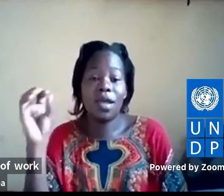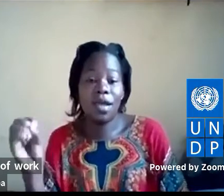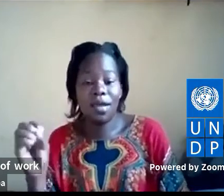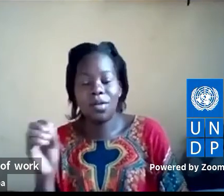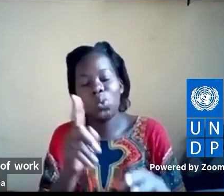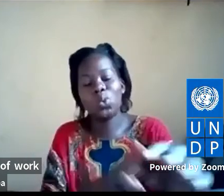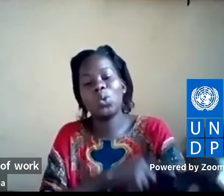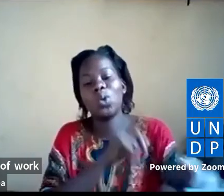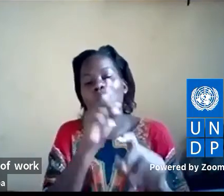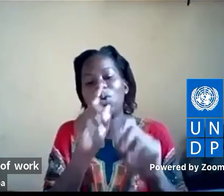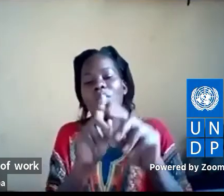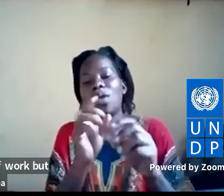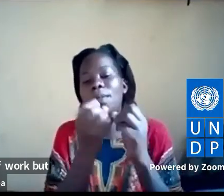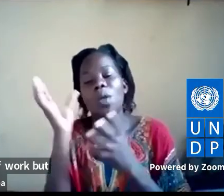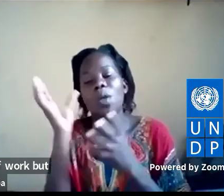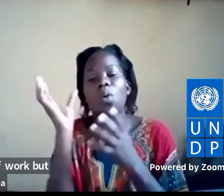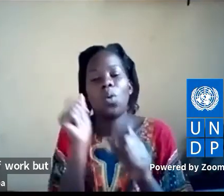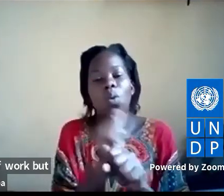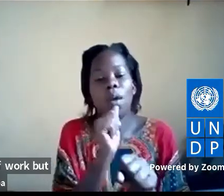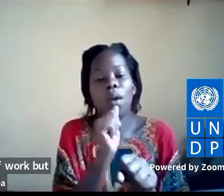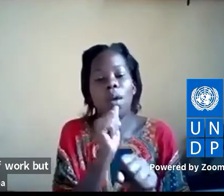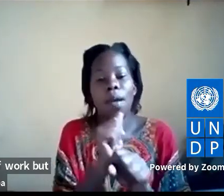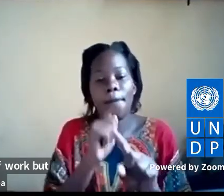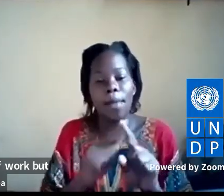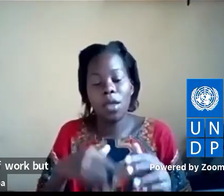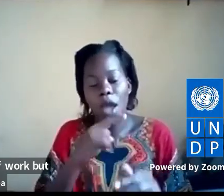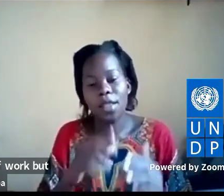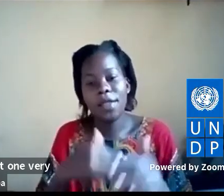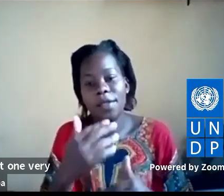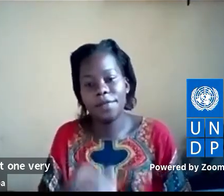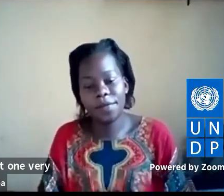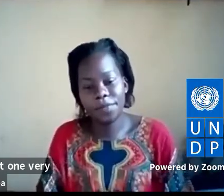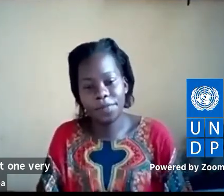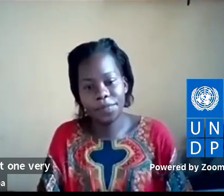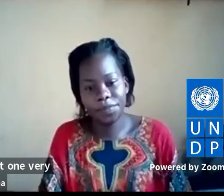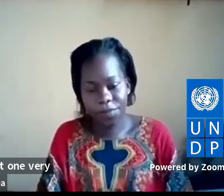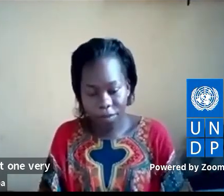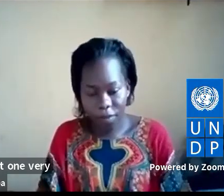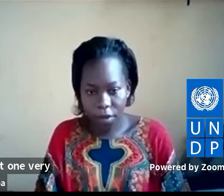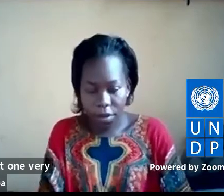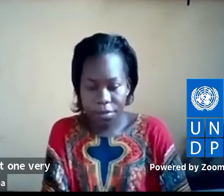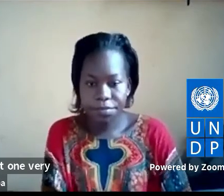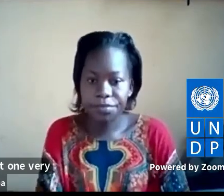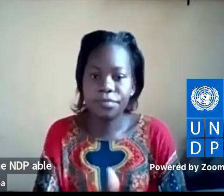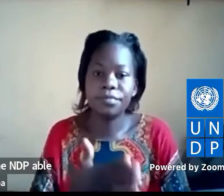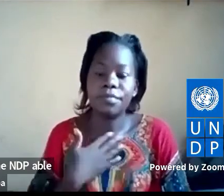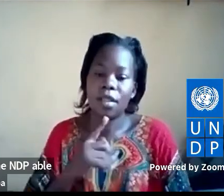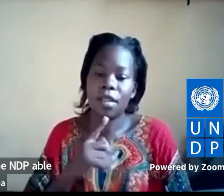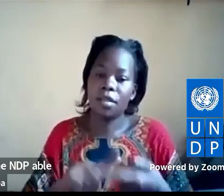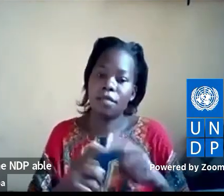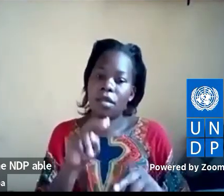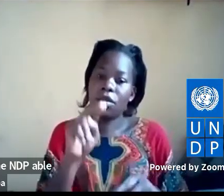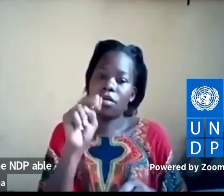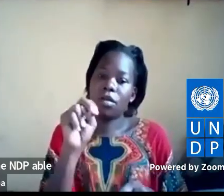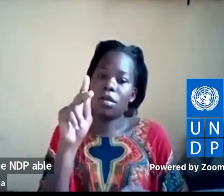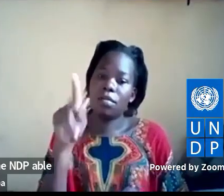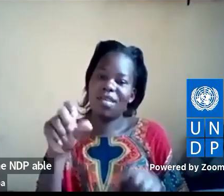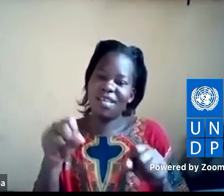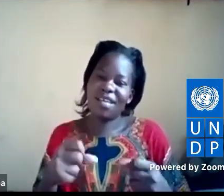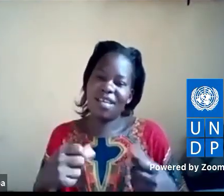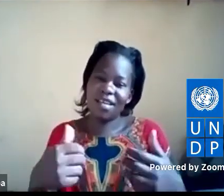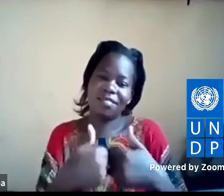to you at some point. So I'll answer that one very quickly. But of course, if my colleagues at the UNDP are able to shed more light on this, they are more than